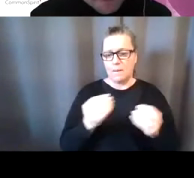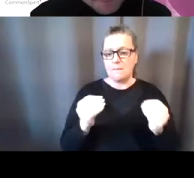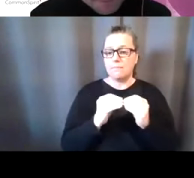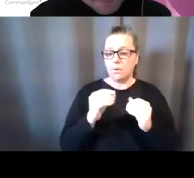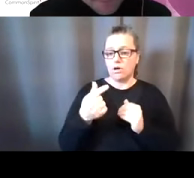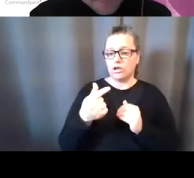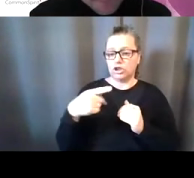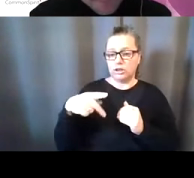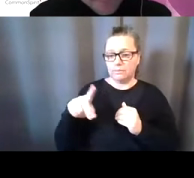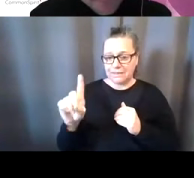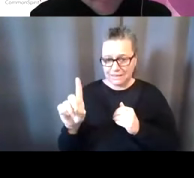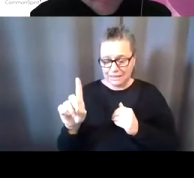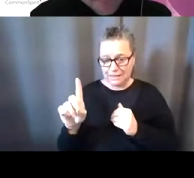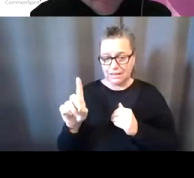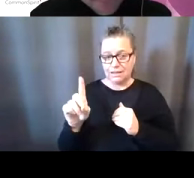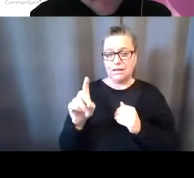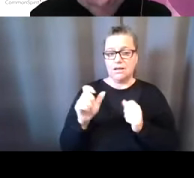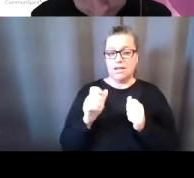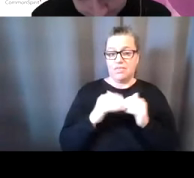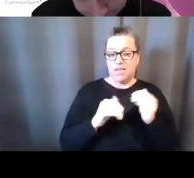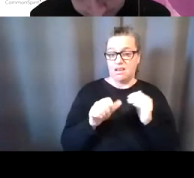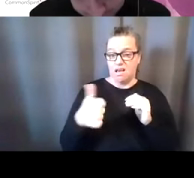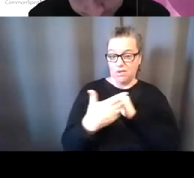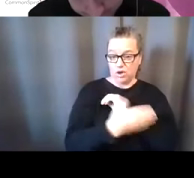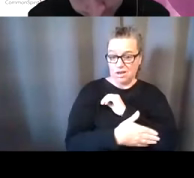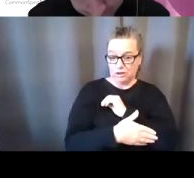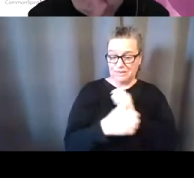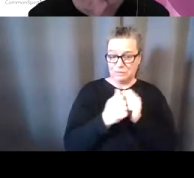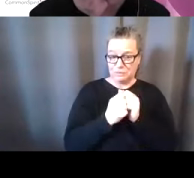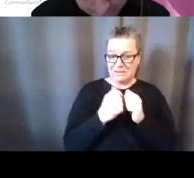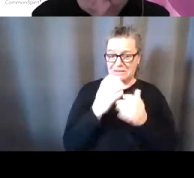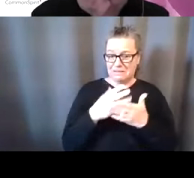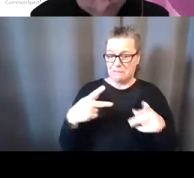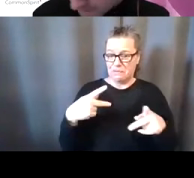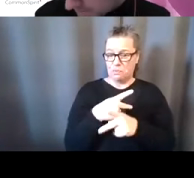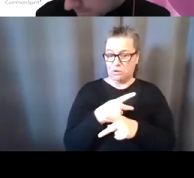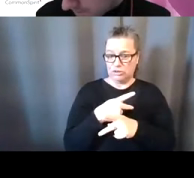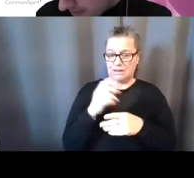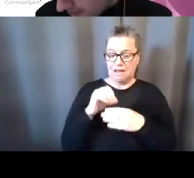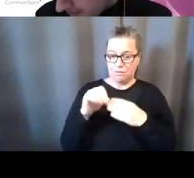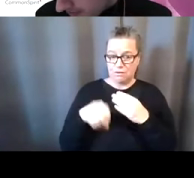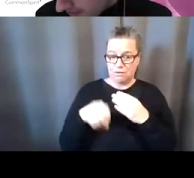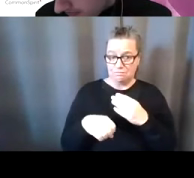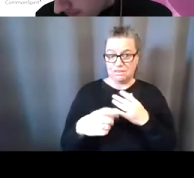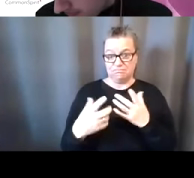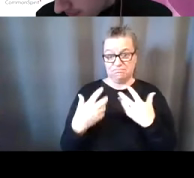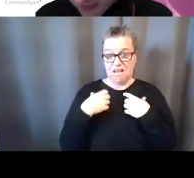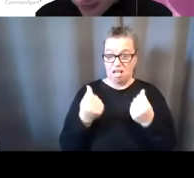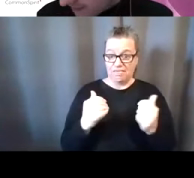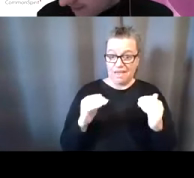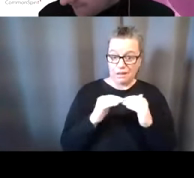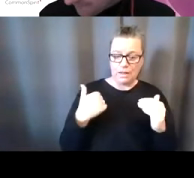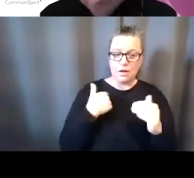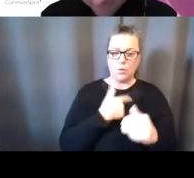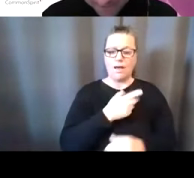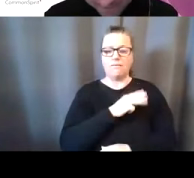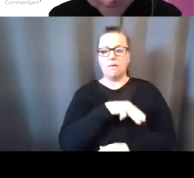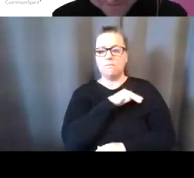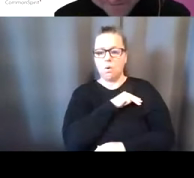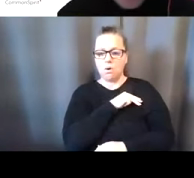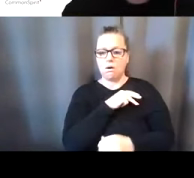some of the worst outcomes. There are a lot of reasons for this, including health equity. More importantly, we have a moral obligation to